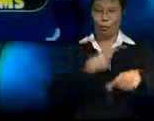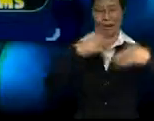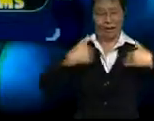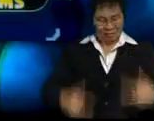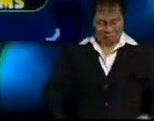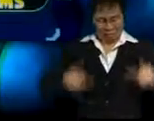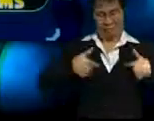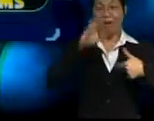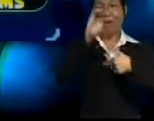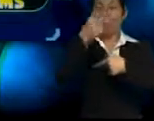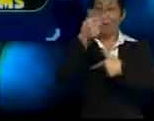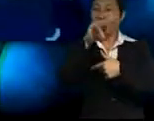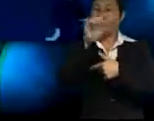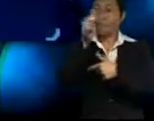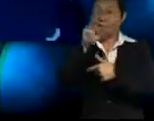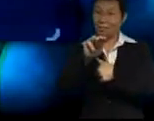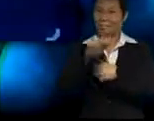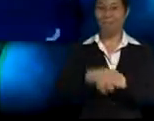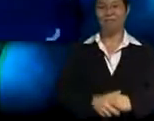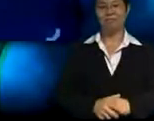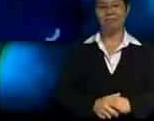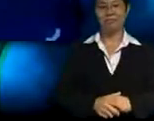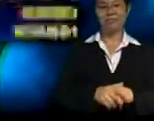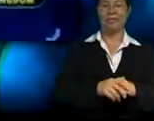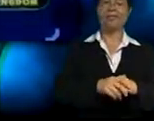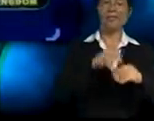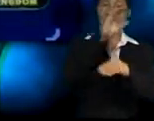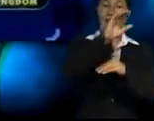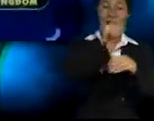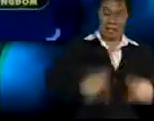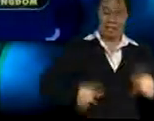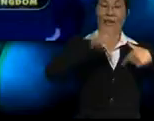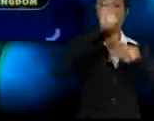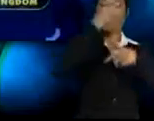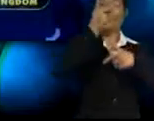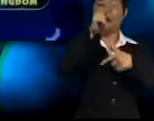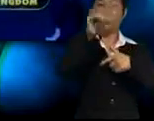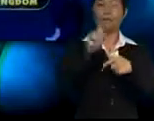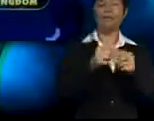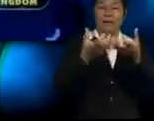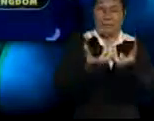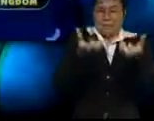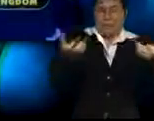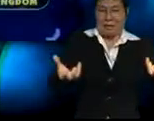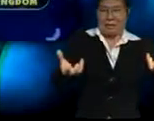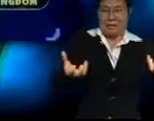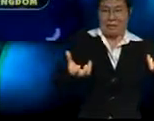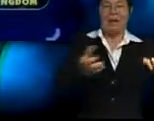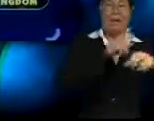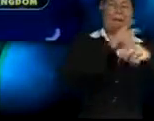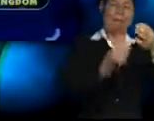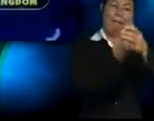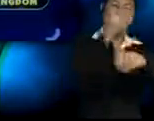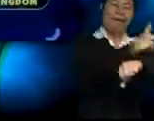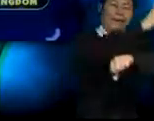have living organisms. Living organisms is divided into the plant kingdom